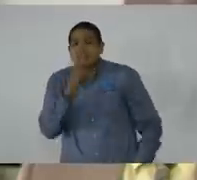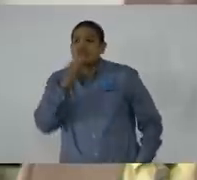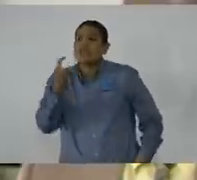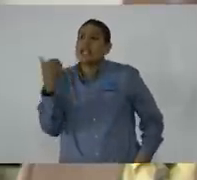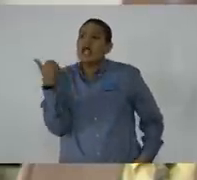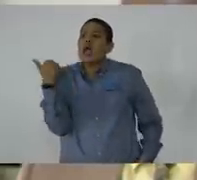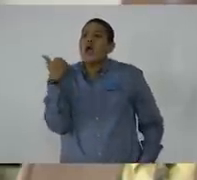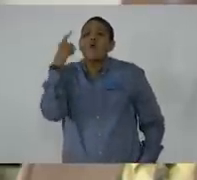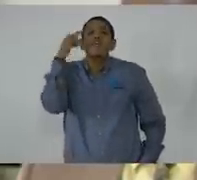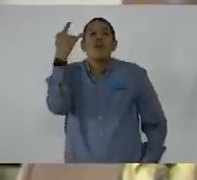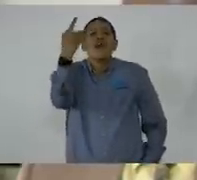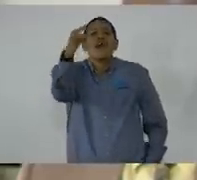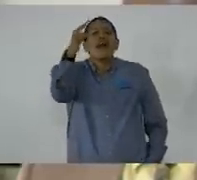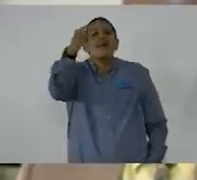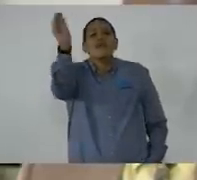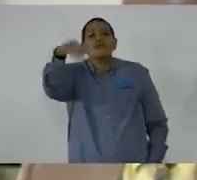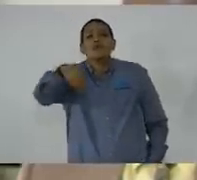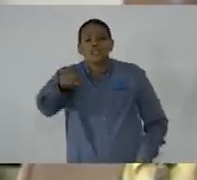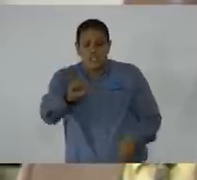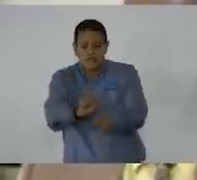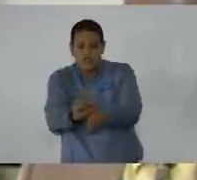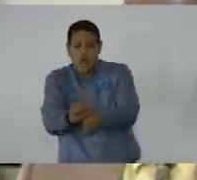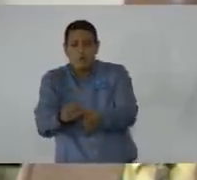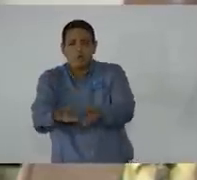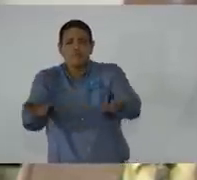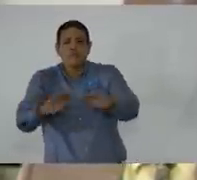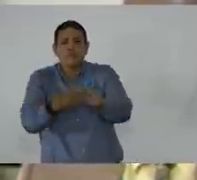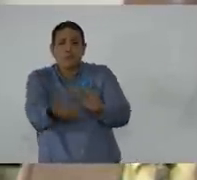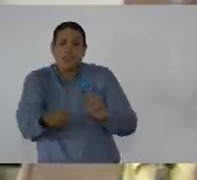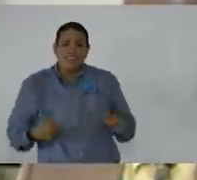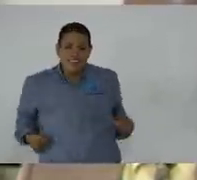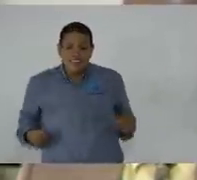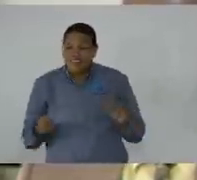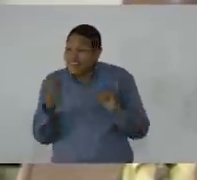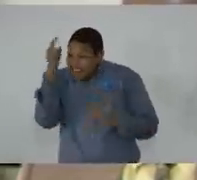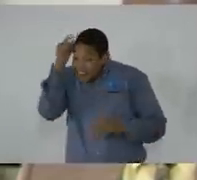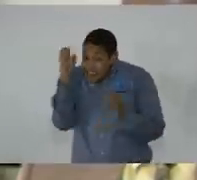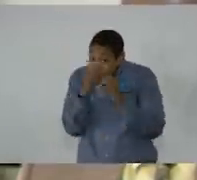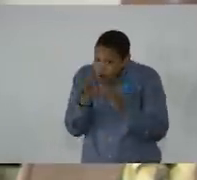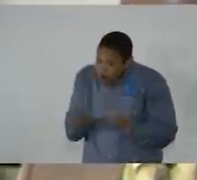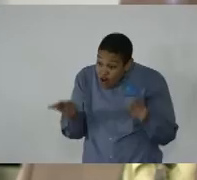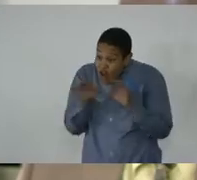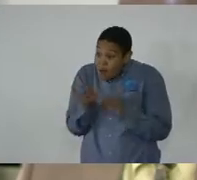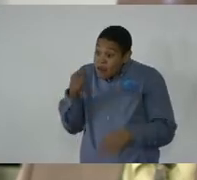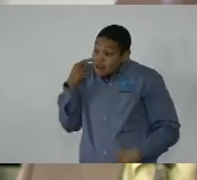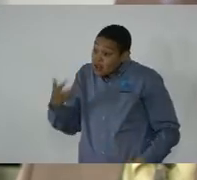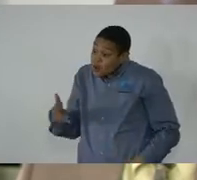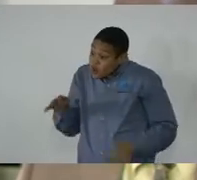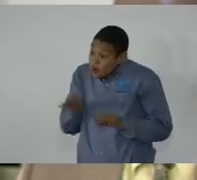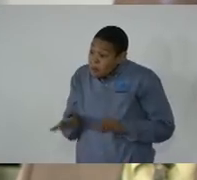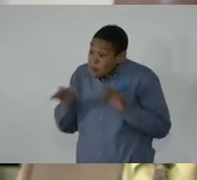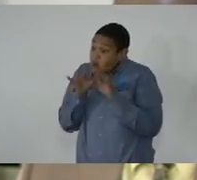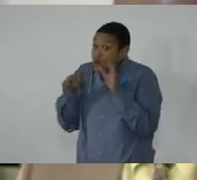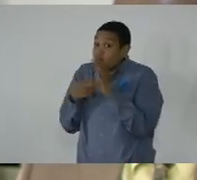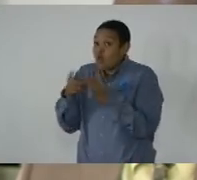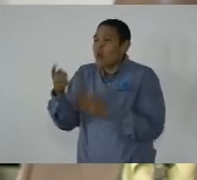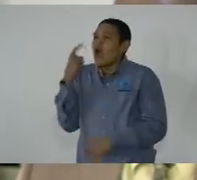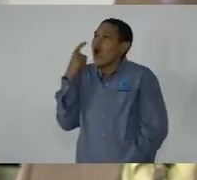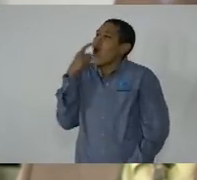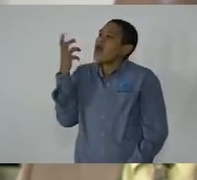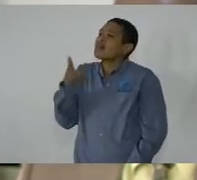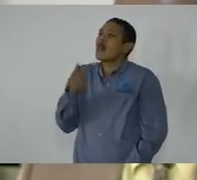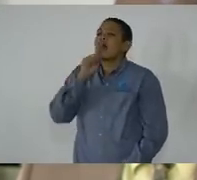for 18% of jobs in this country. Even more important is the critical role the sector plays